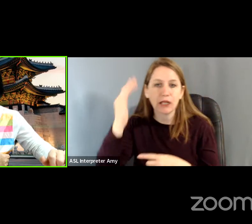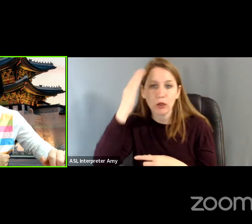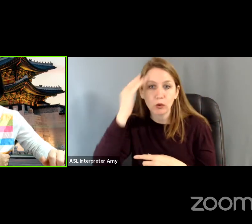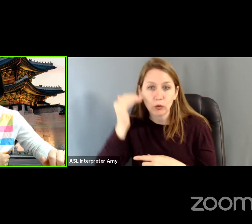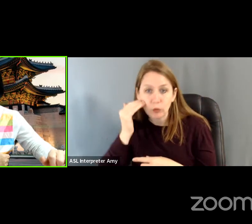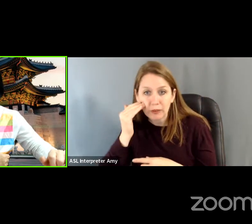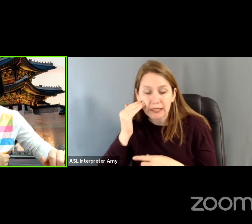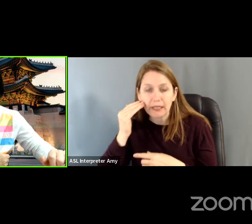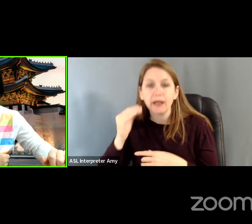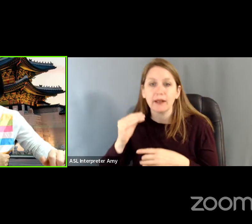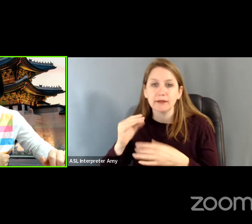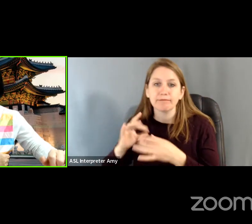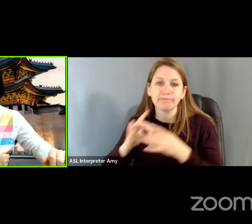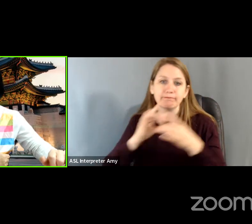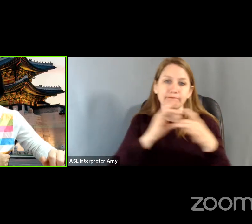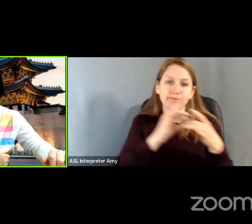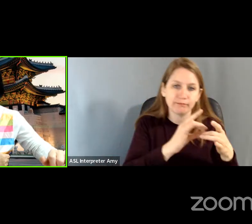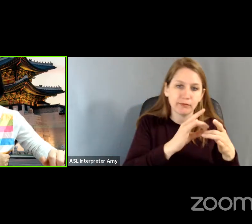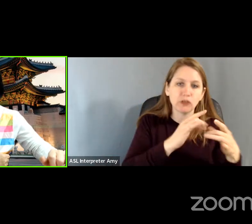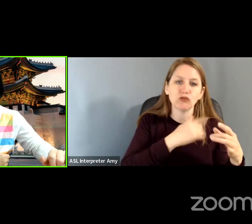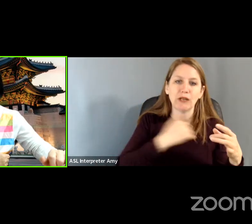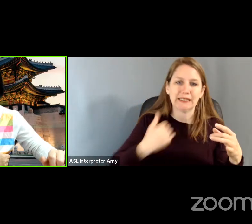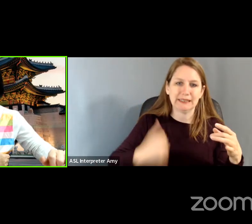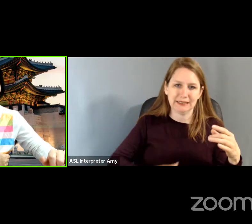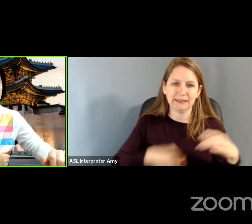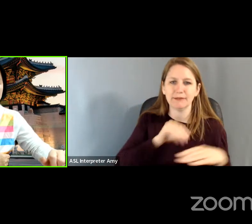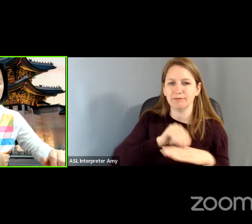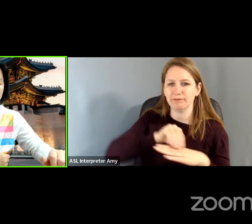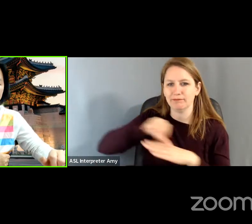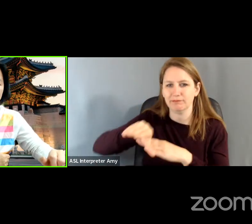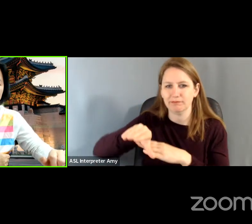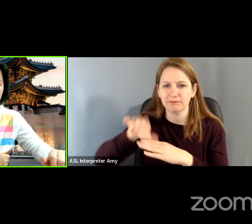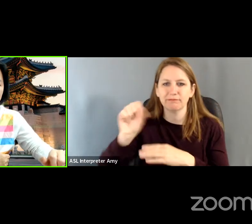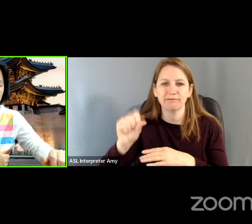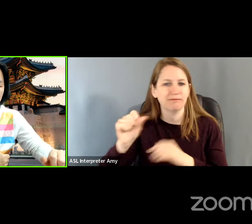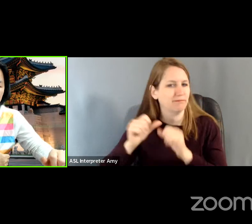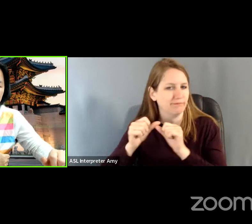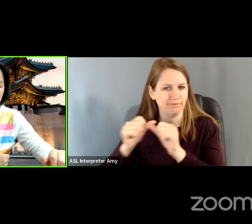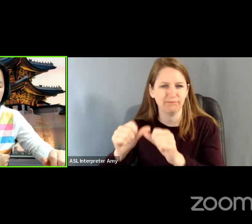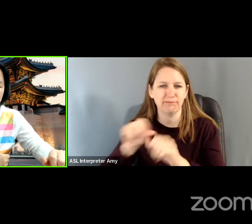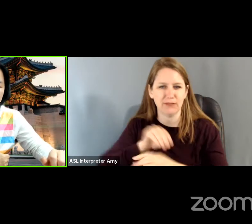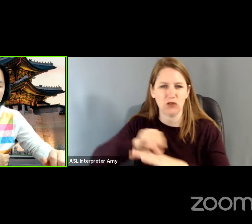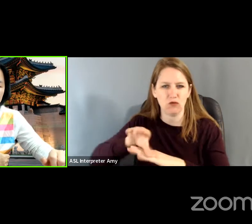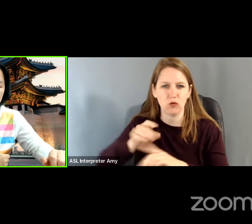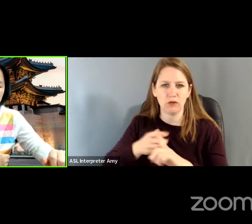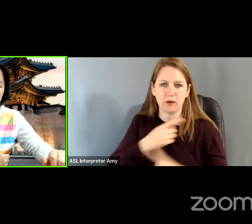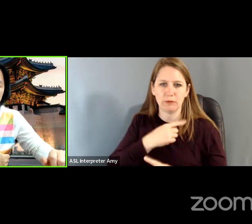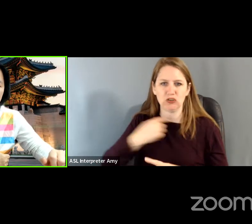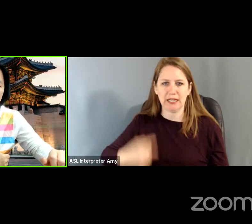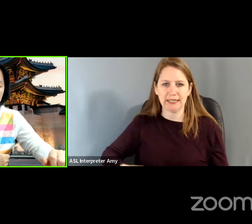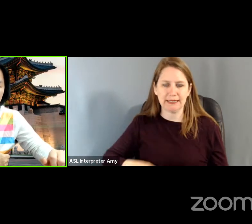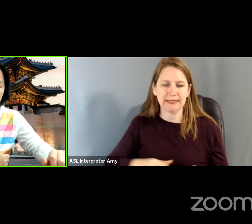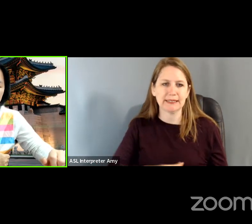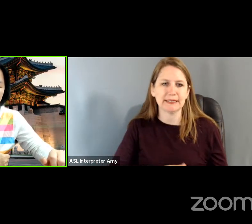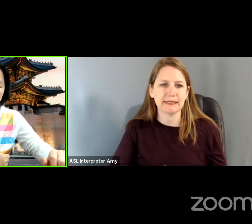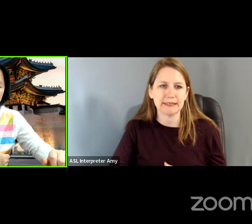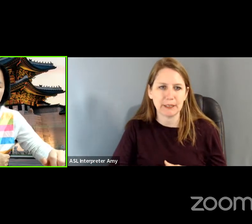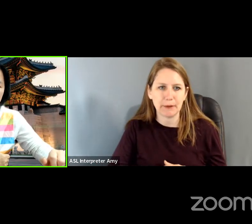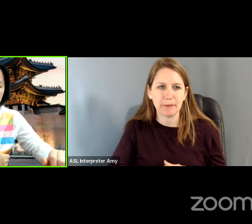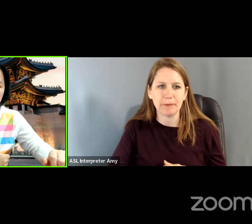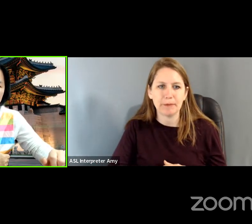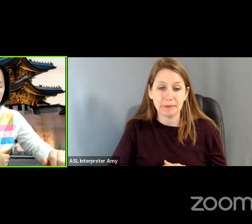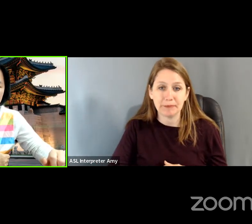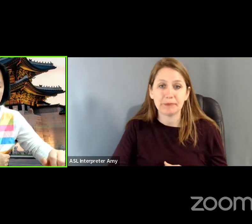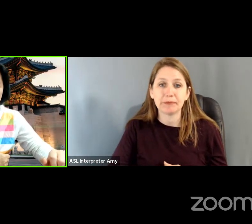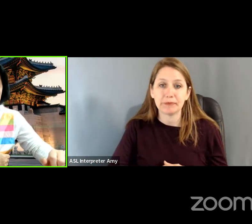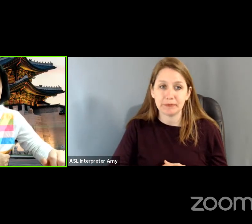influence on Korean and still does to this day. It is difficult to learn a language